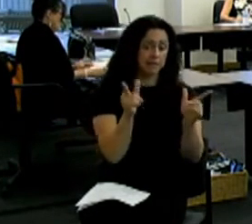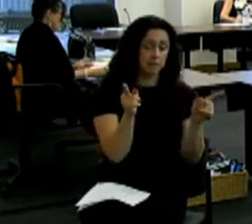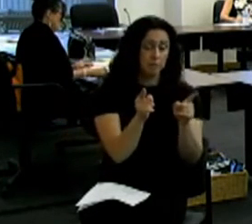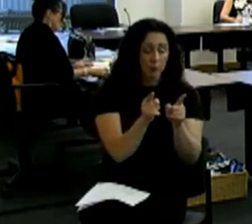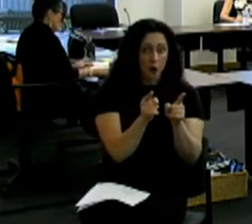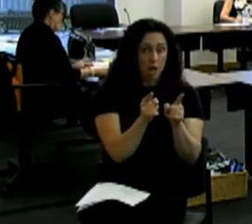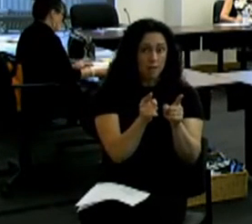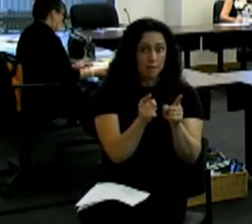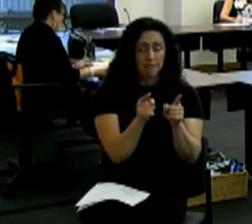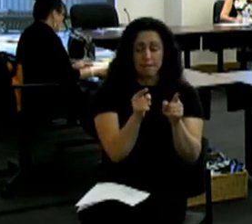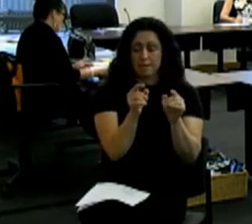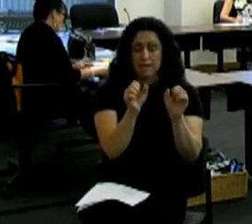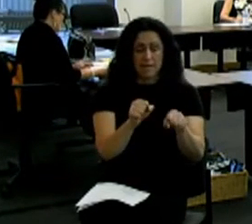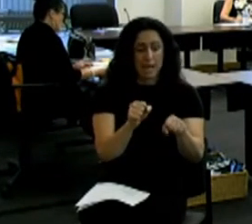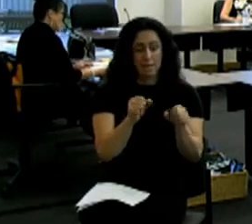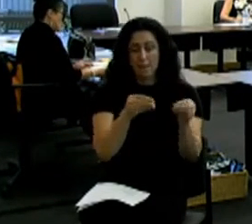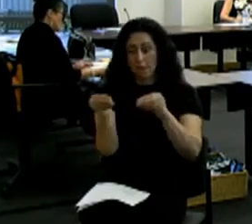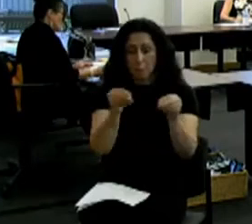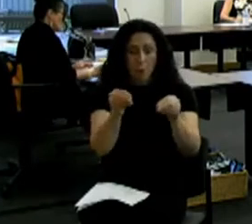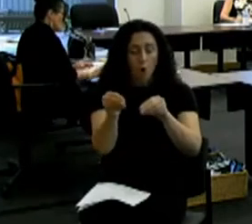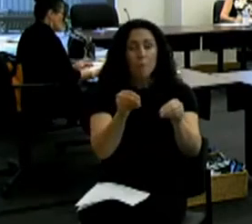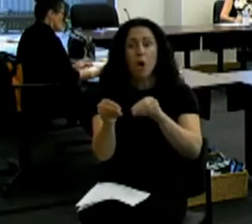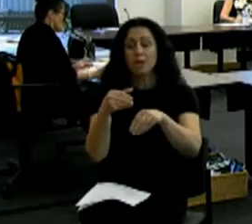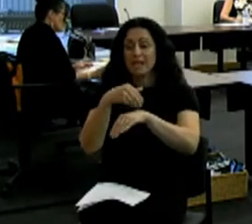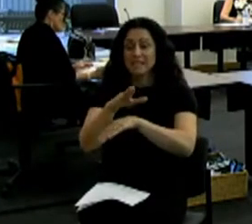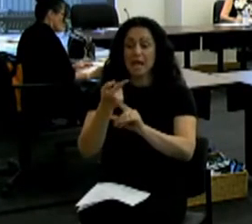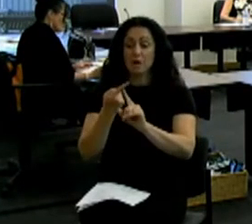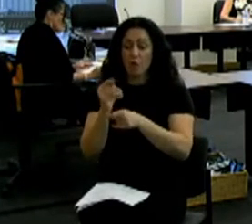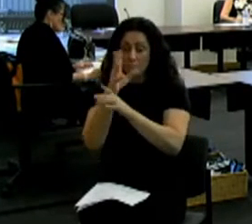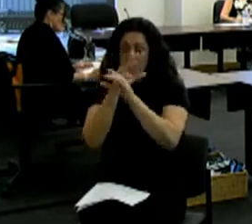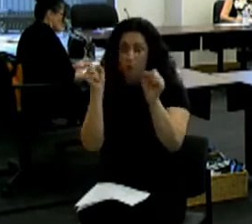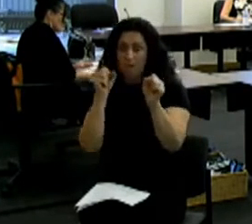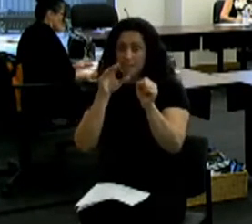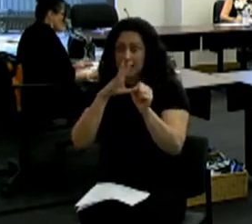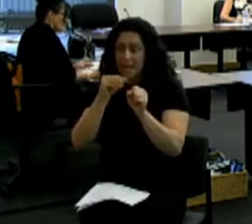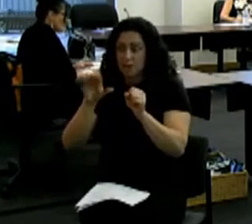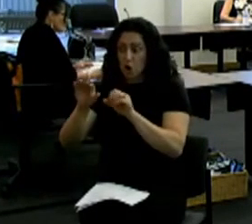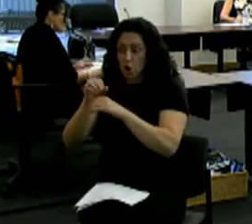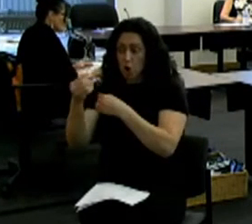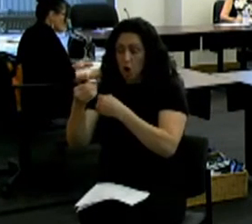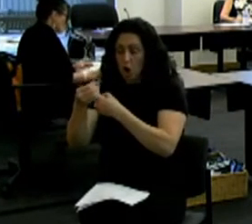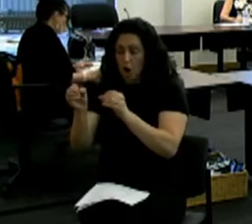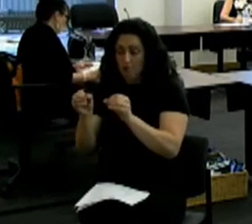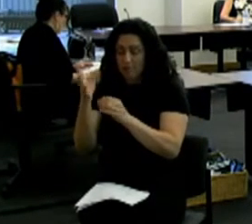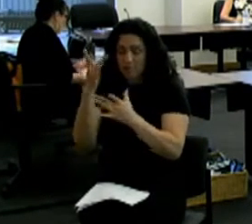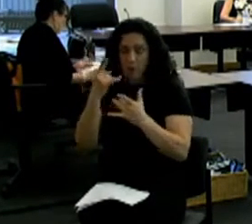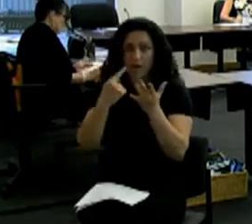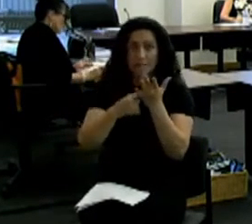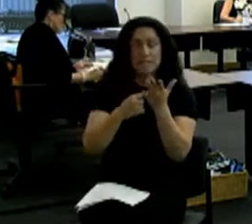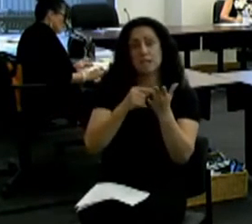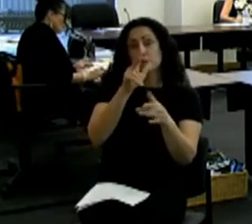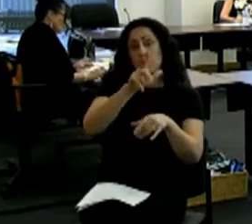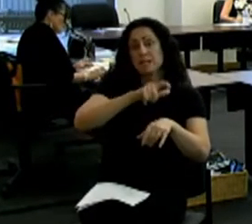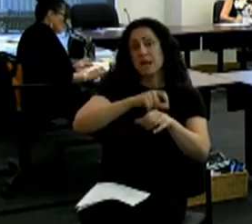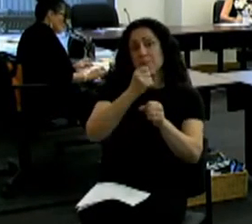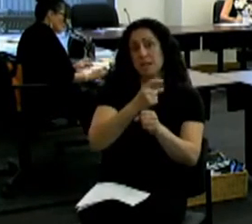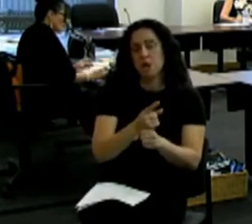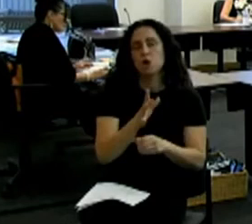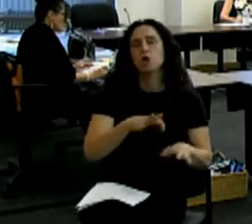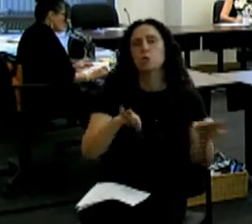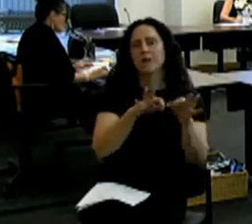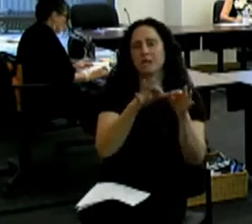small, it's mobile, it's sent on behalf of the president and her office to discuss 3 times a year